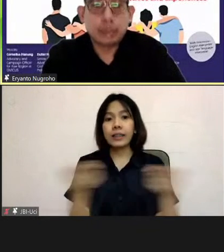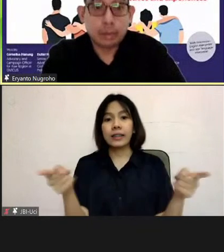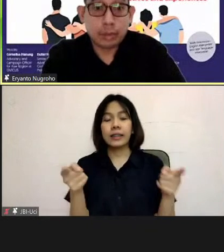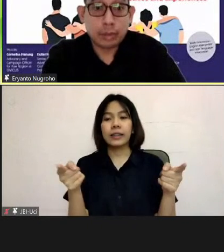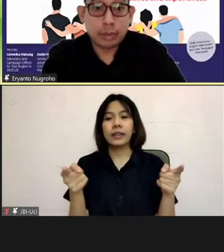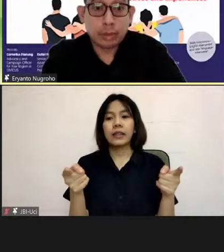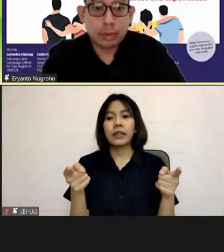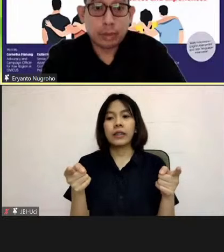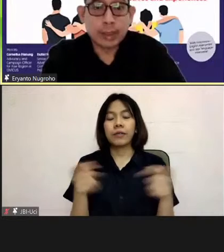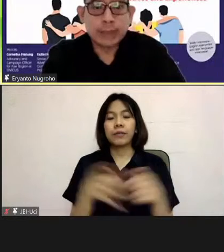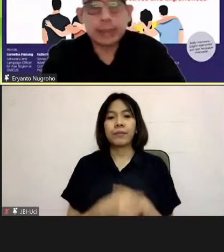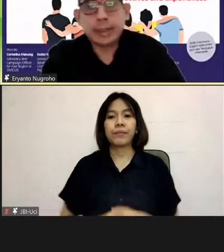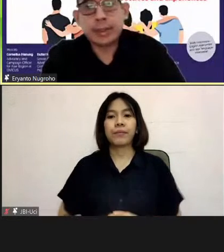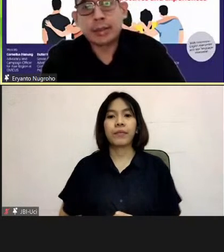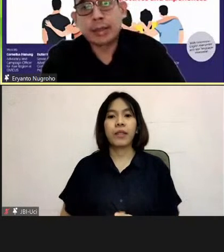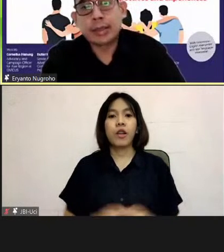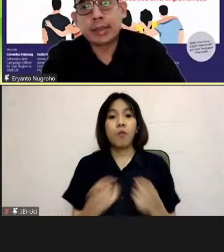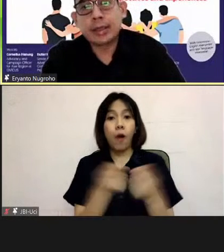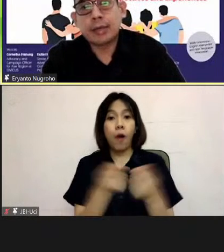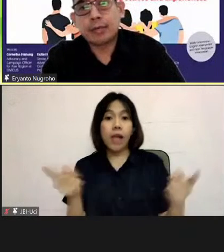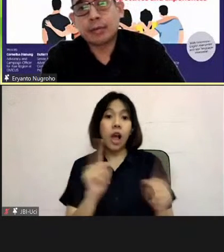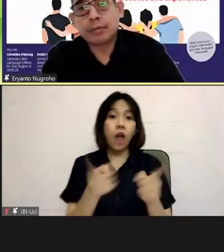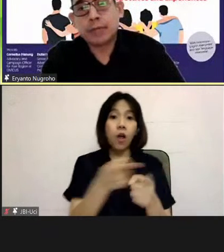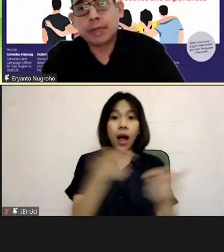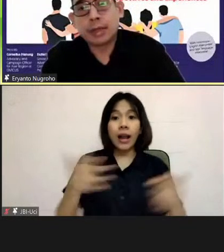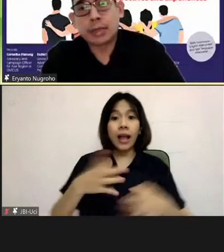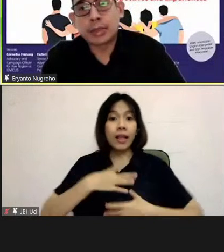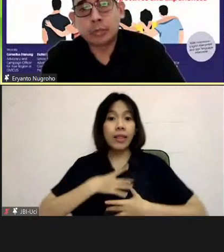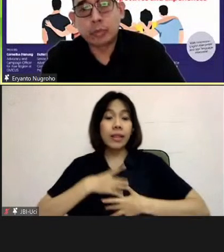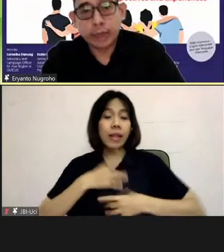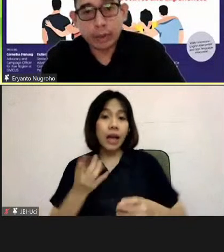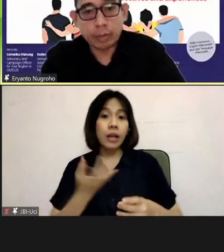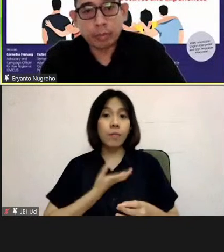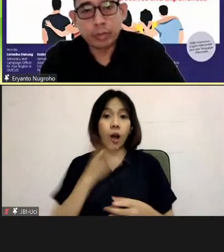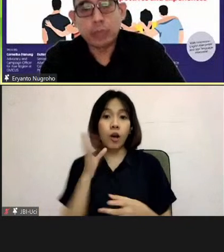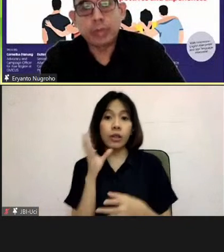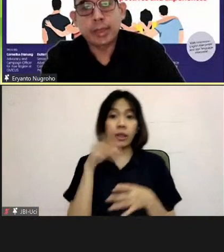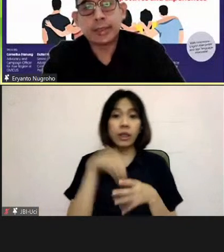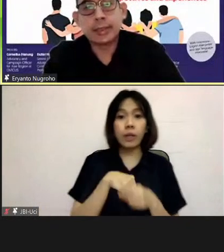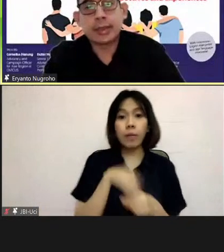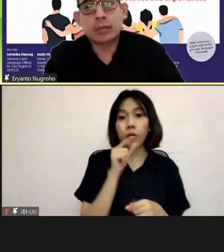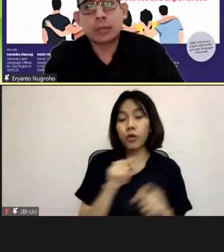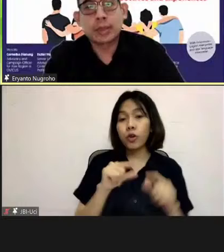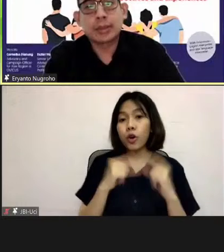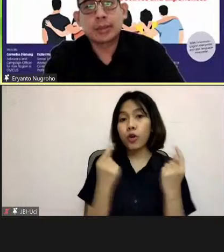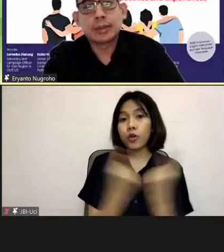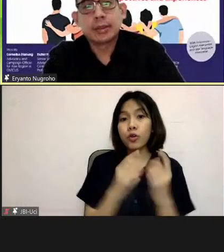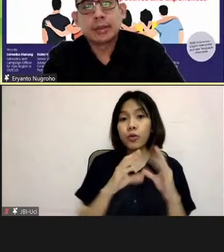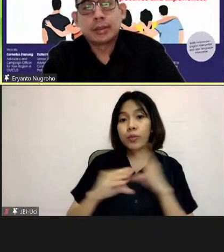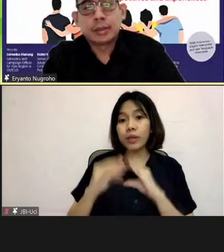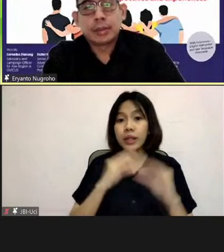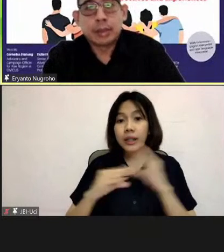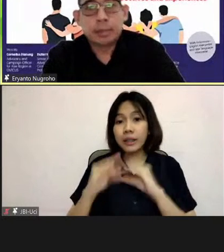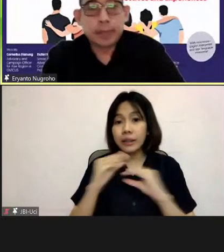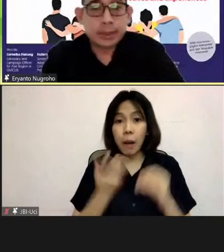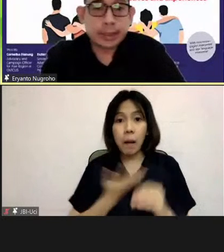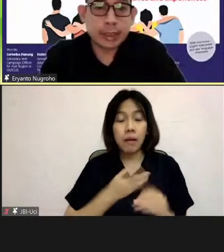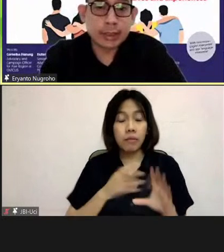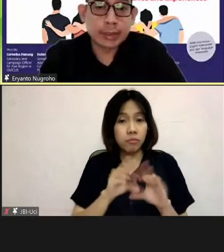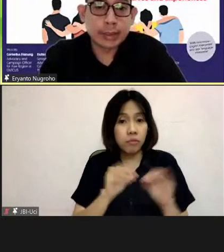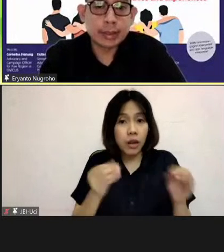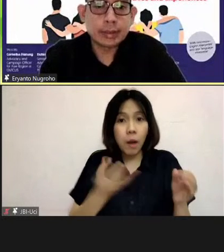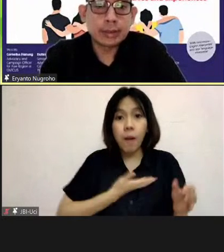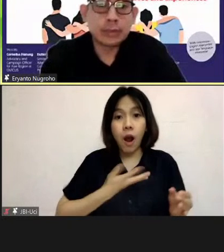for all of you interested in getting involved in our sub-working group communication network,